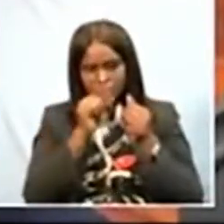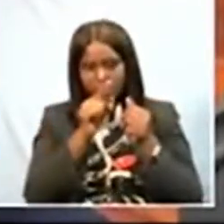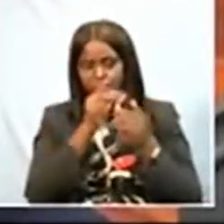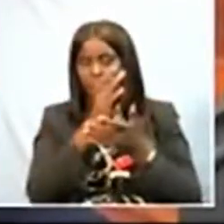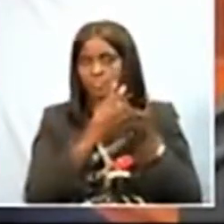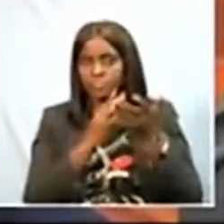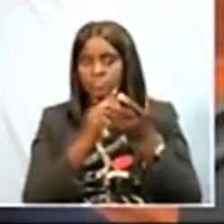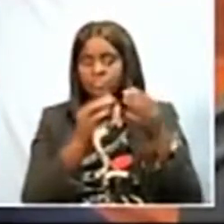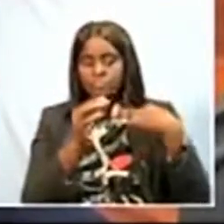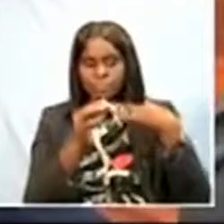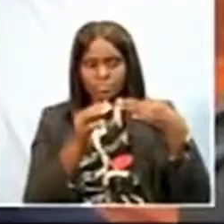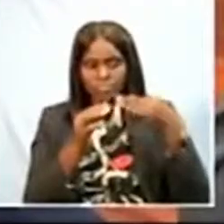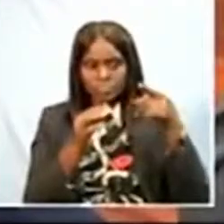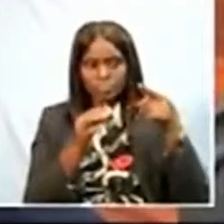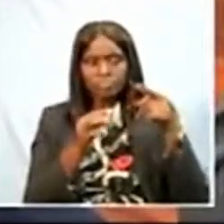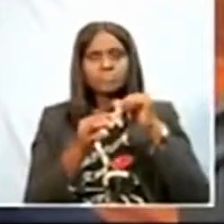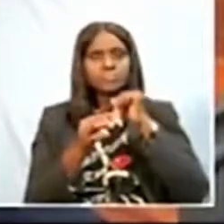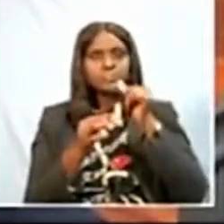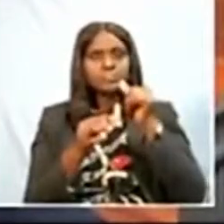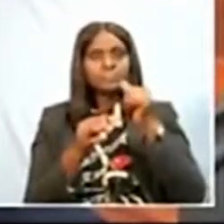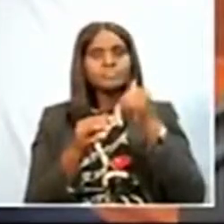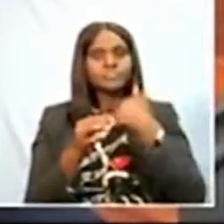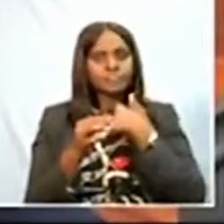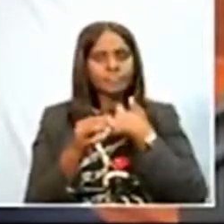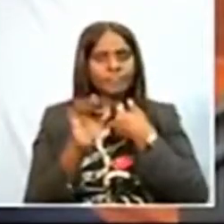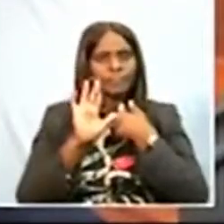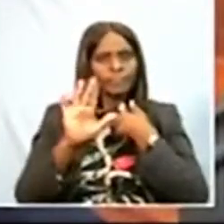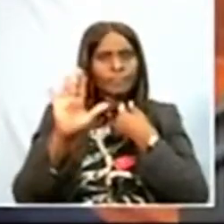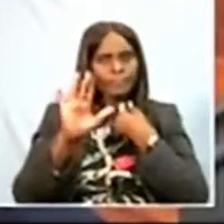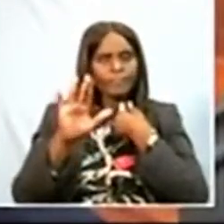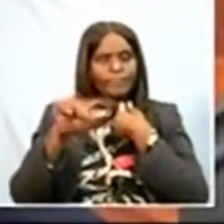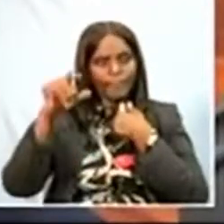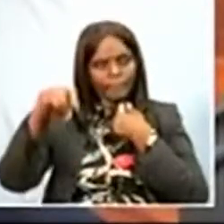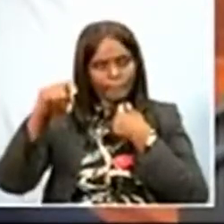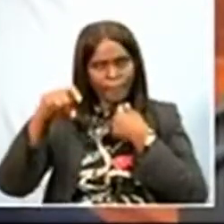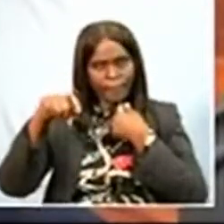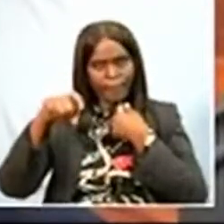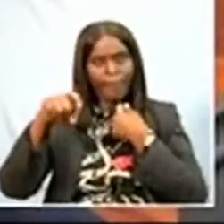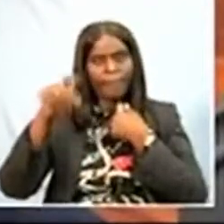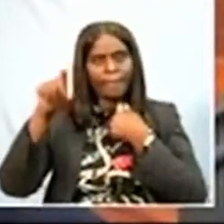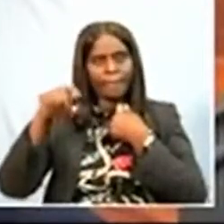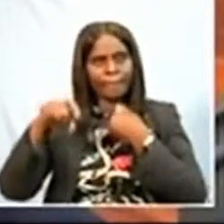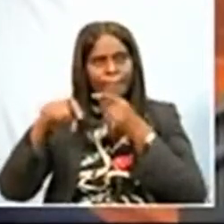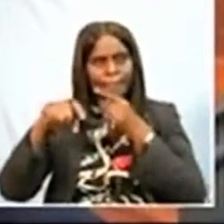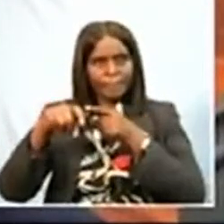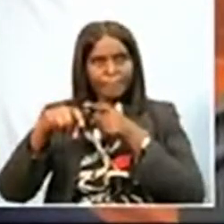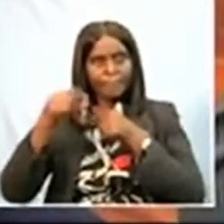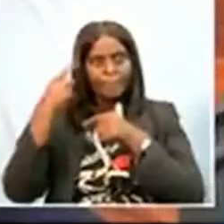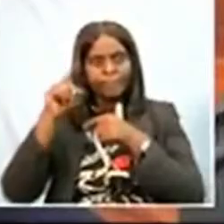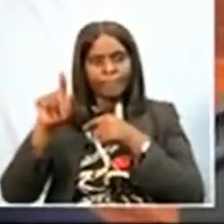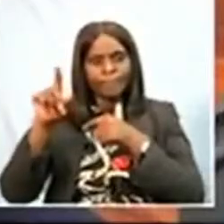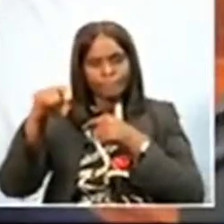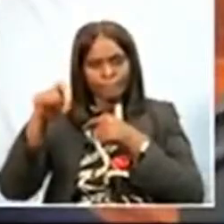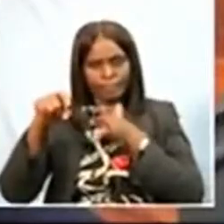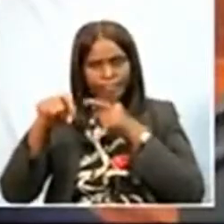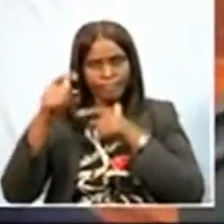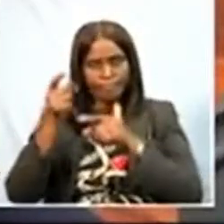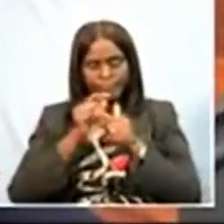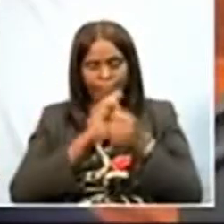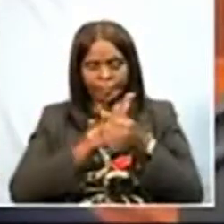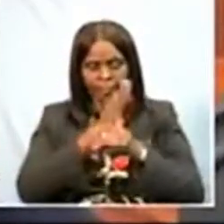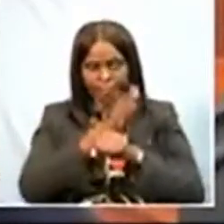some applicants not meeting the requisite requirements or the requirements